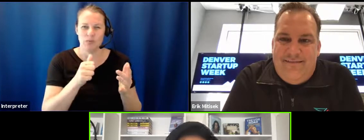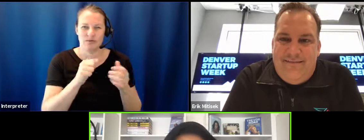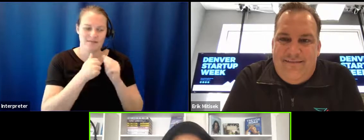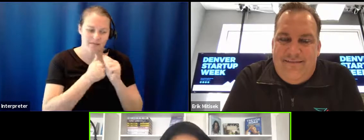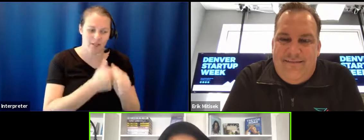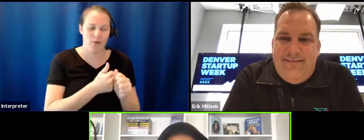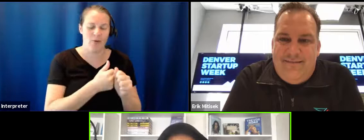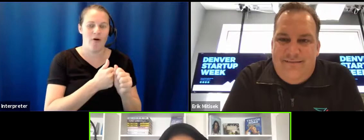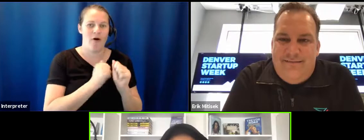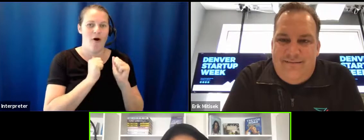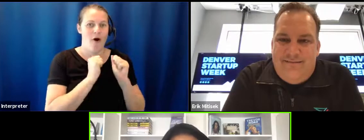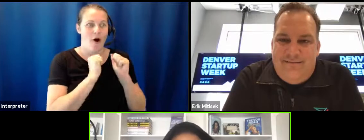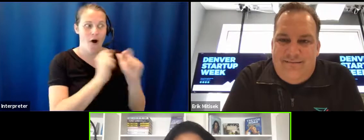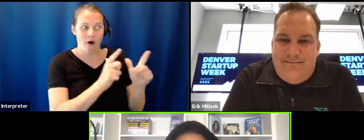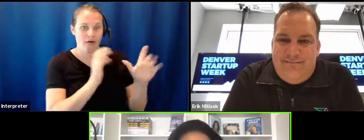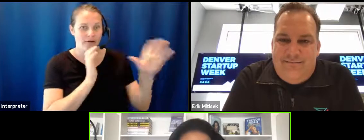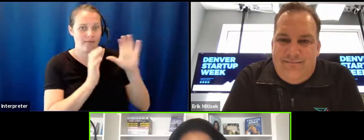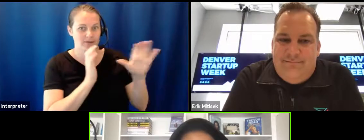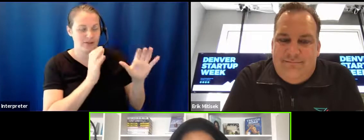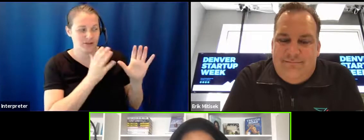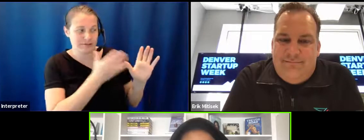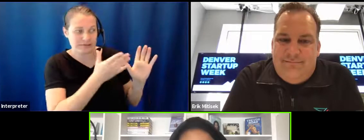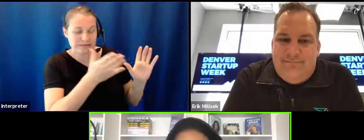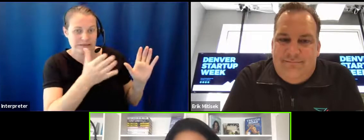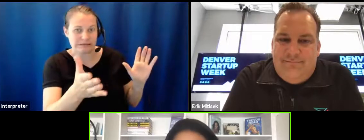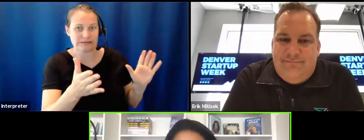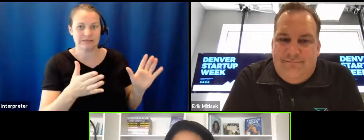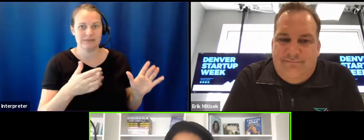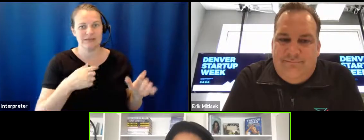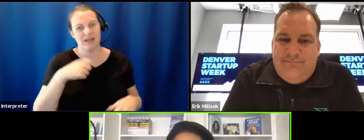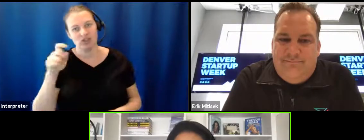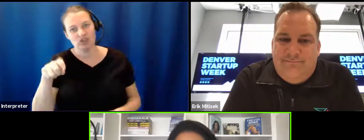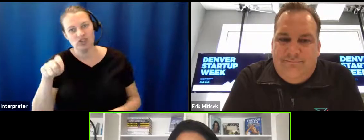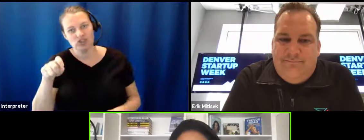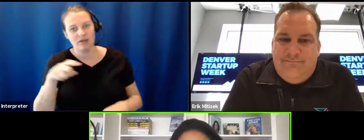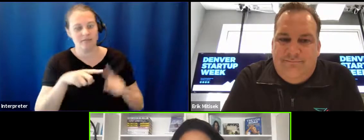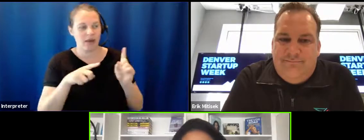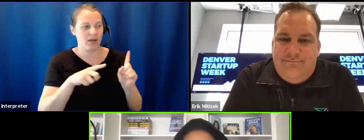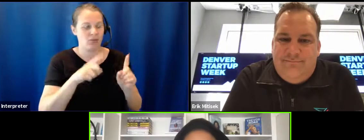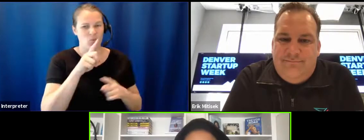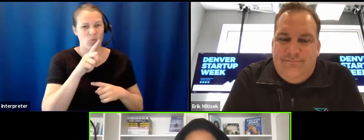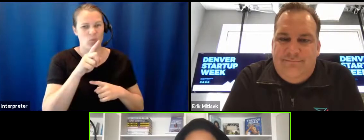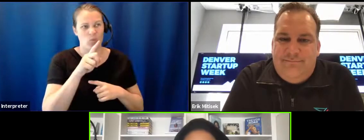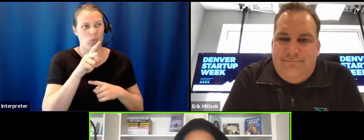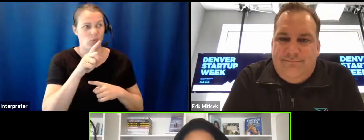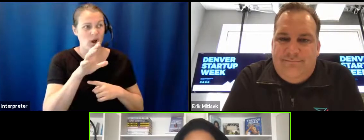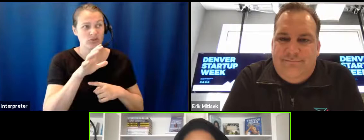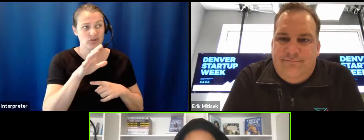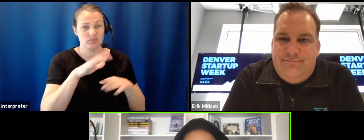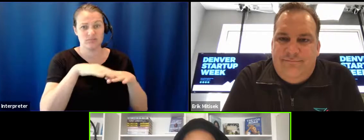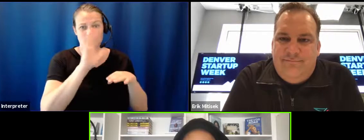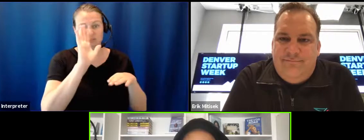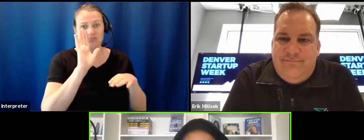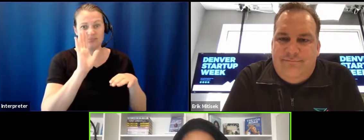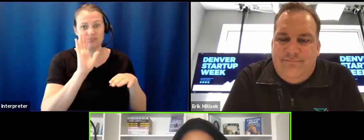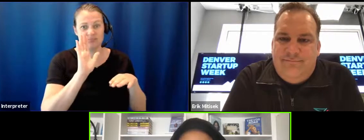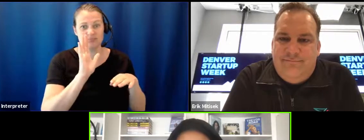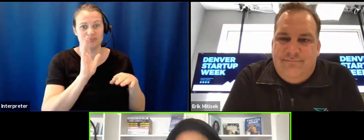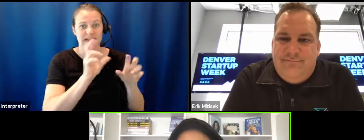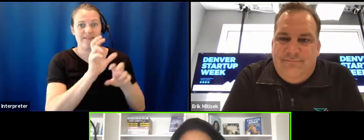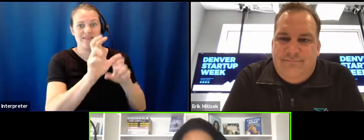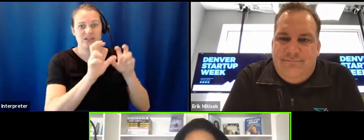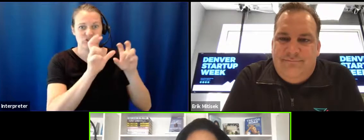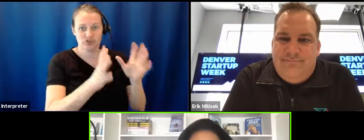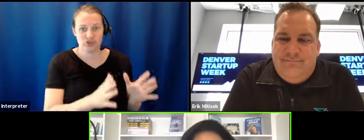probably should have, but it was definitely in the hundreds, if not more than that, of investors,